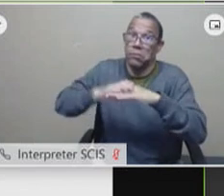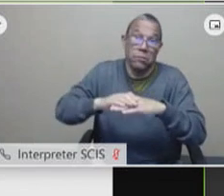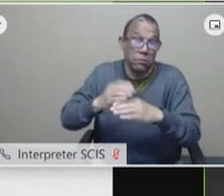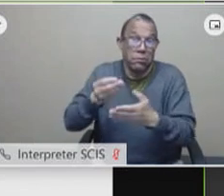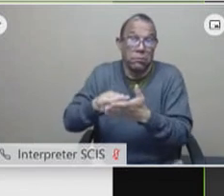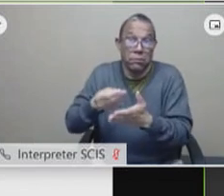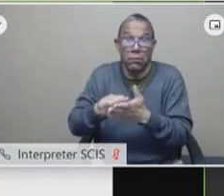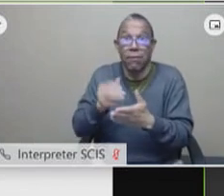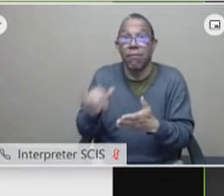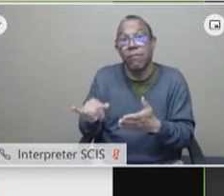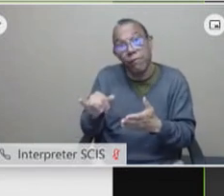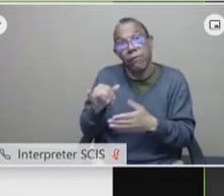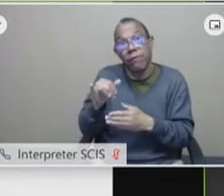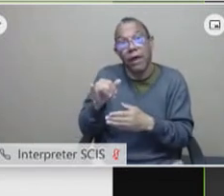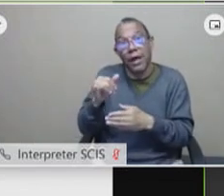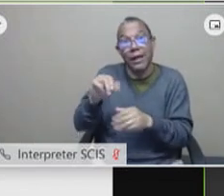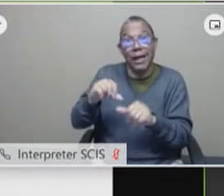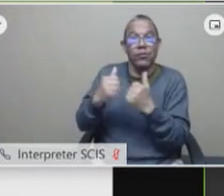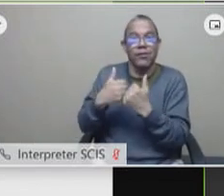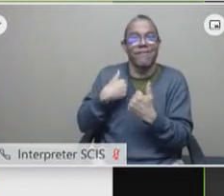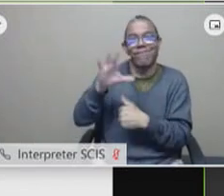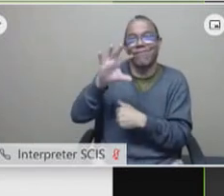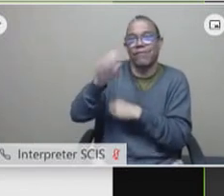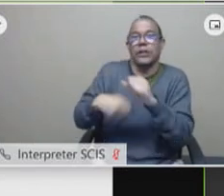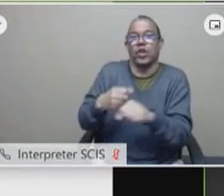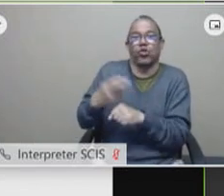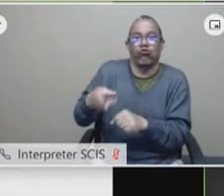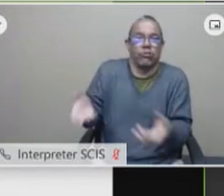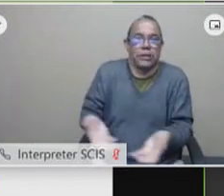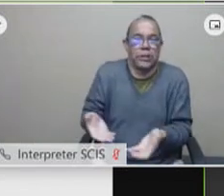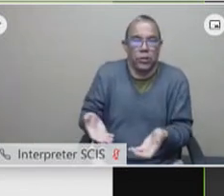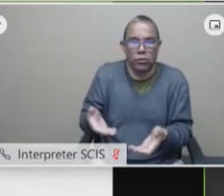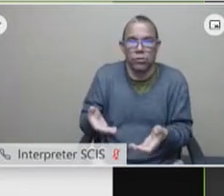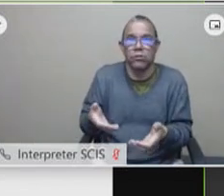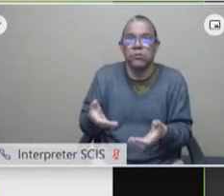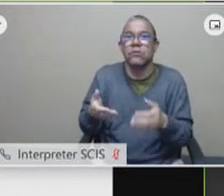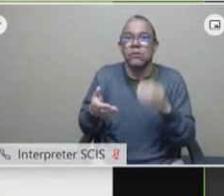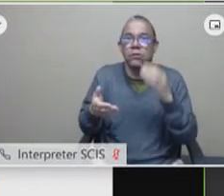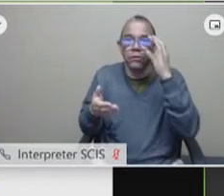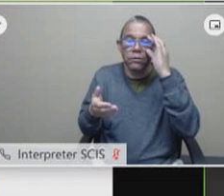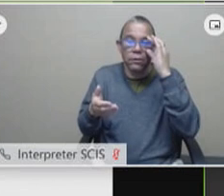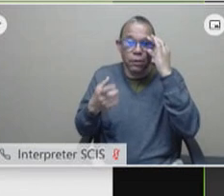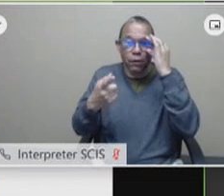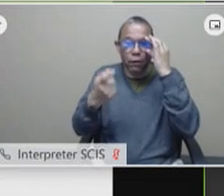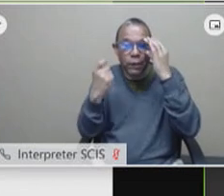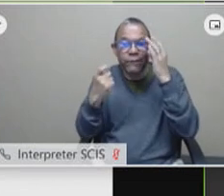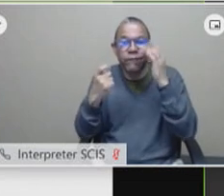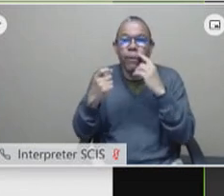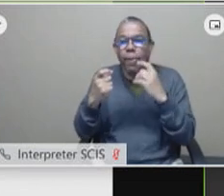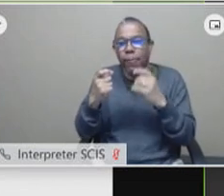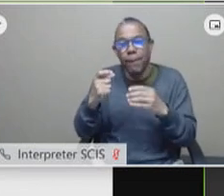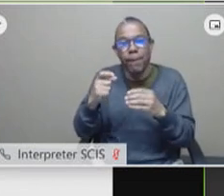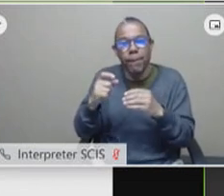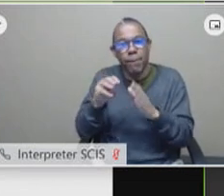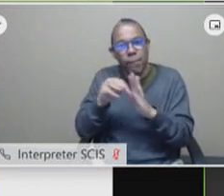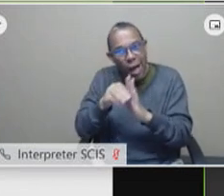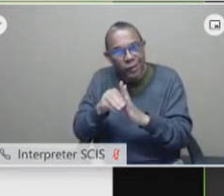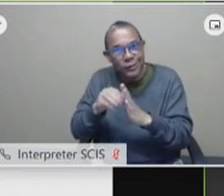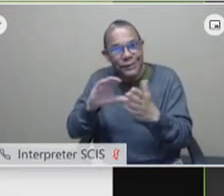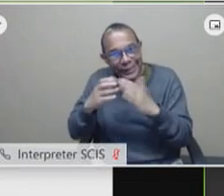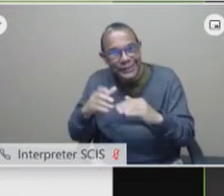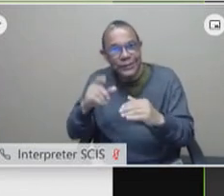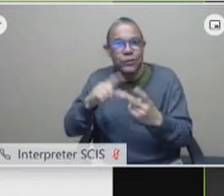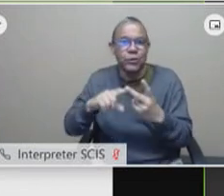has a 50-year history here in Baltimore, moving from something known as Model Cities to the mayor stations and now